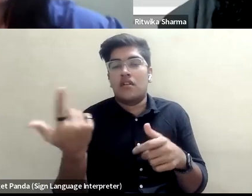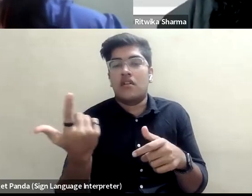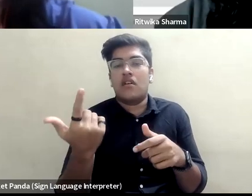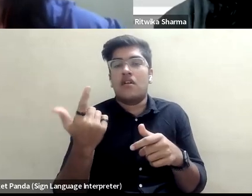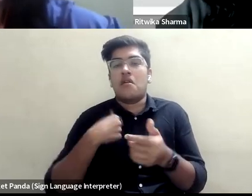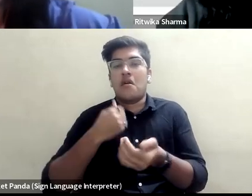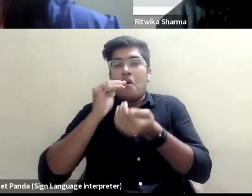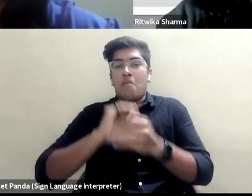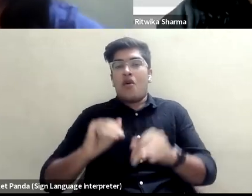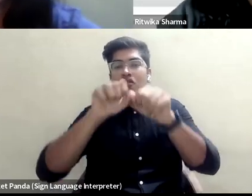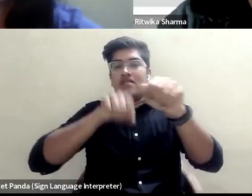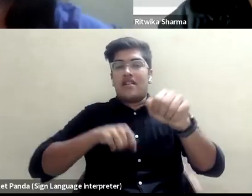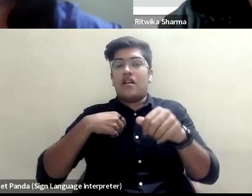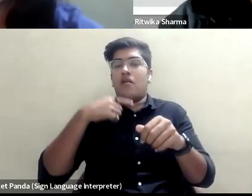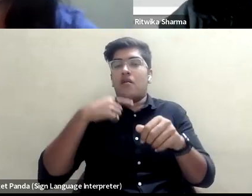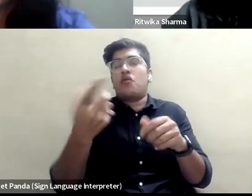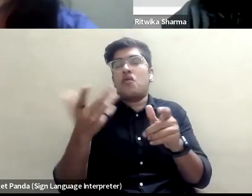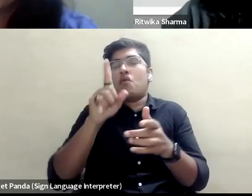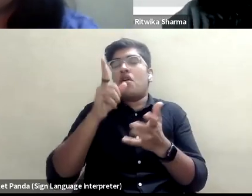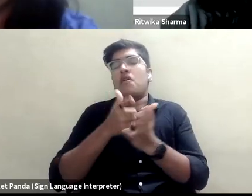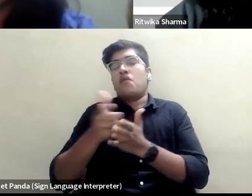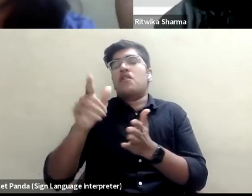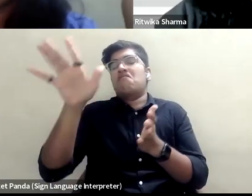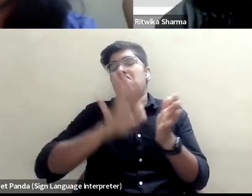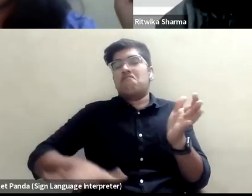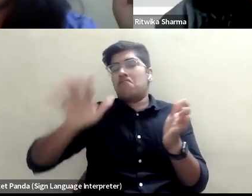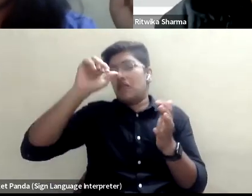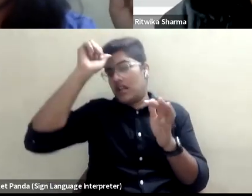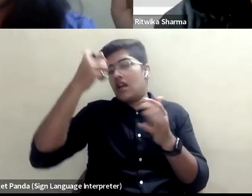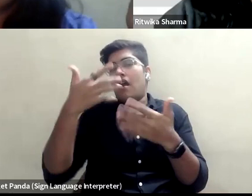one random village of any part of the country, maybe